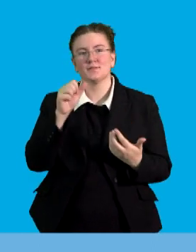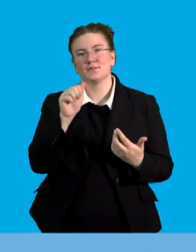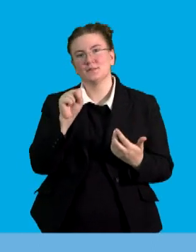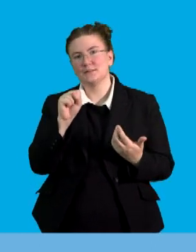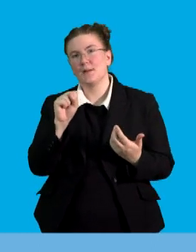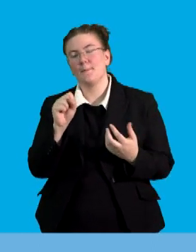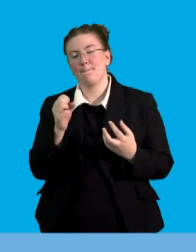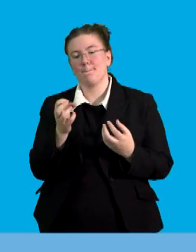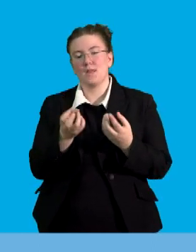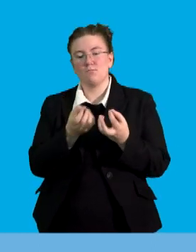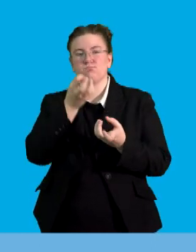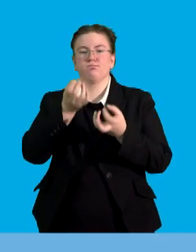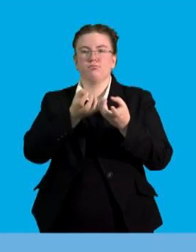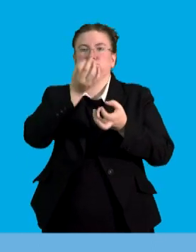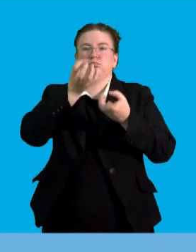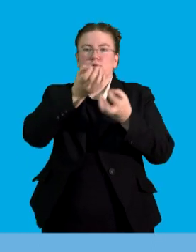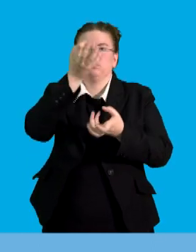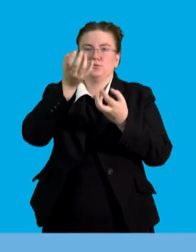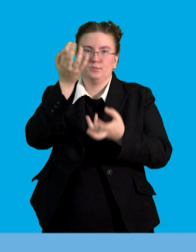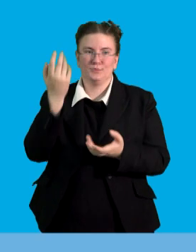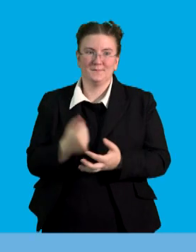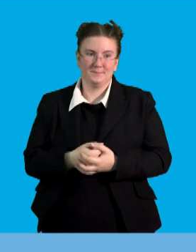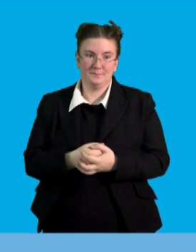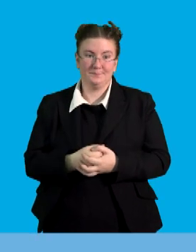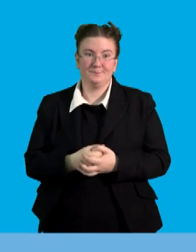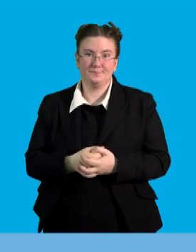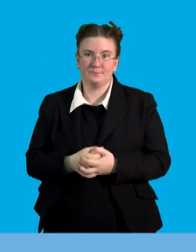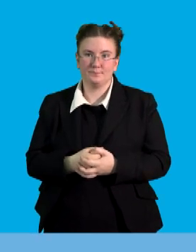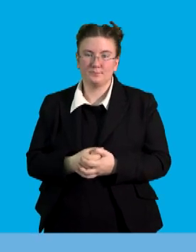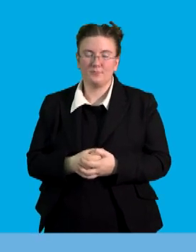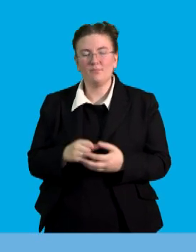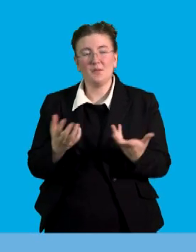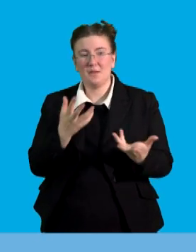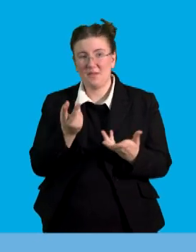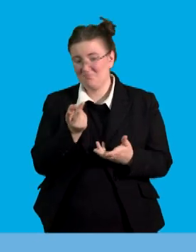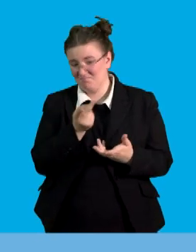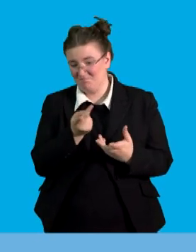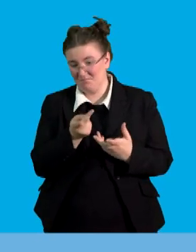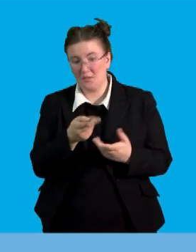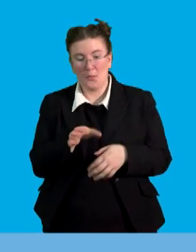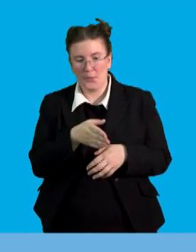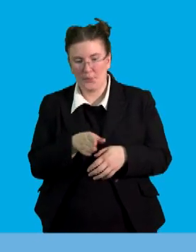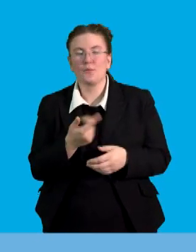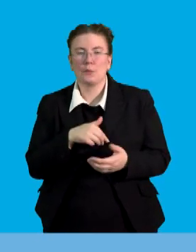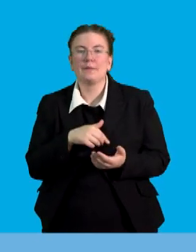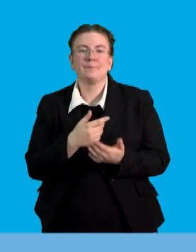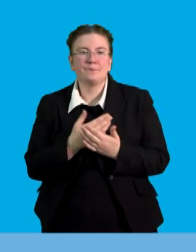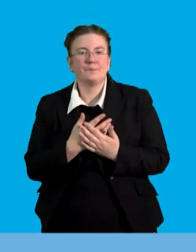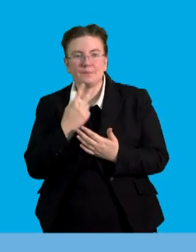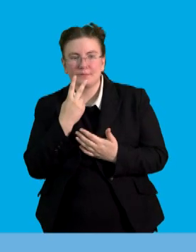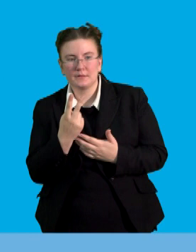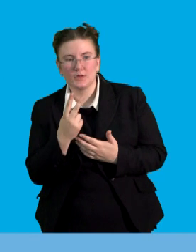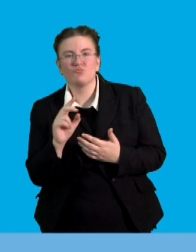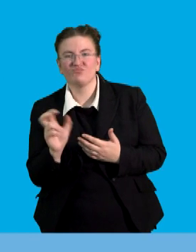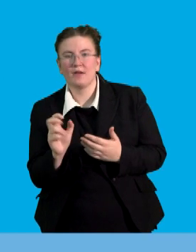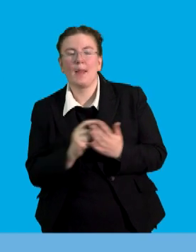are escaping from that reaction flask. If not those two things, then what else can be able to tell us if a reaction has